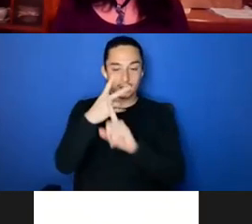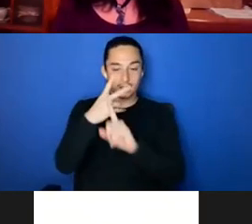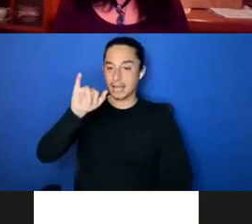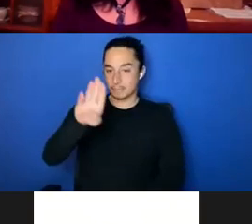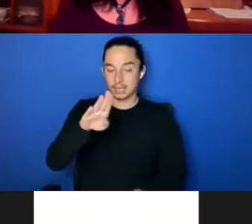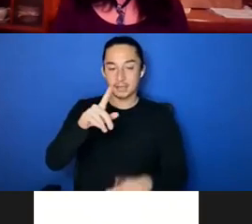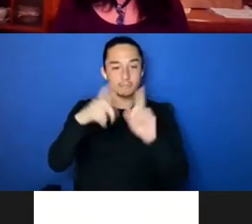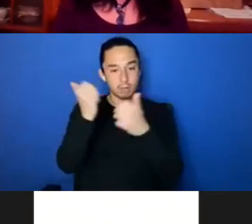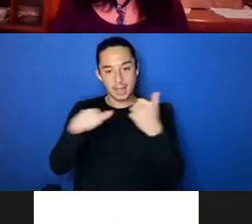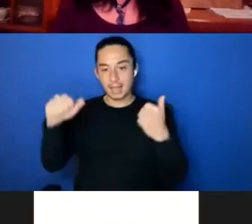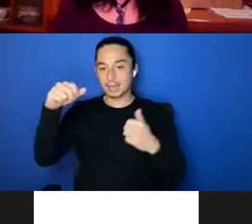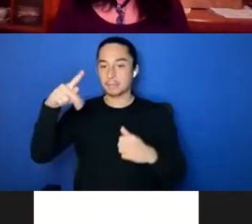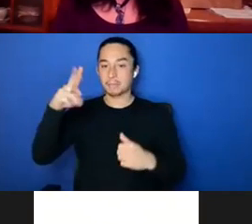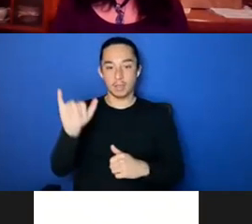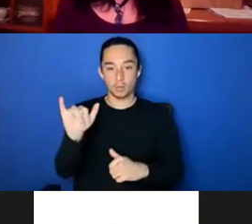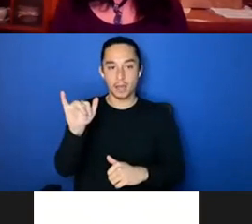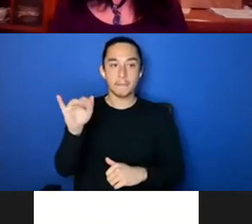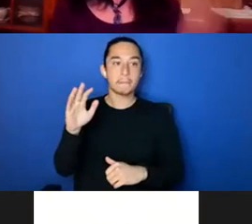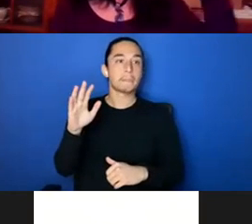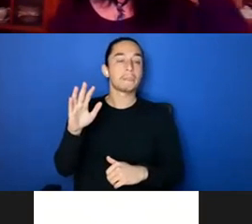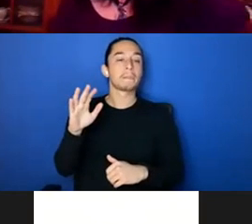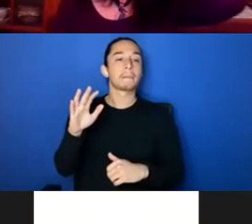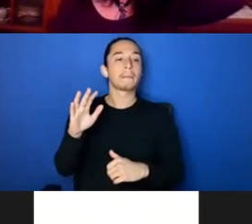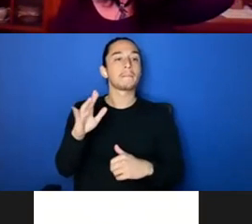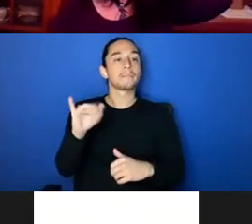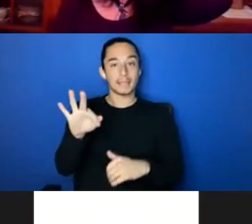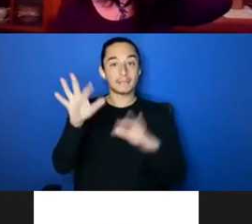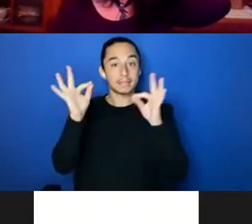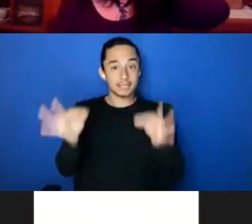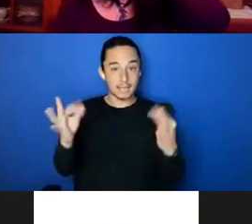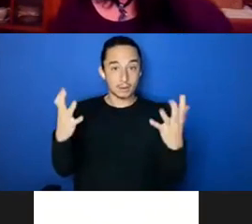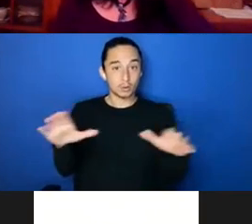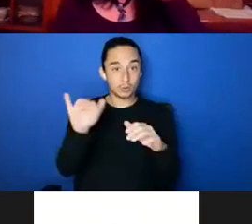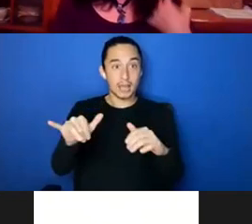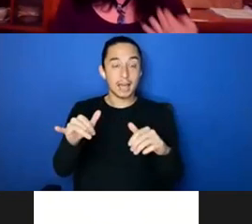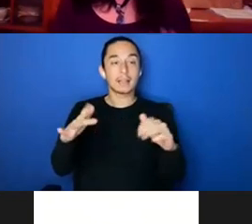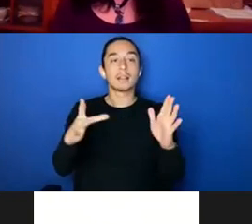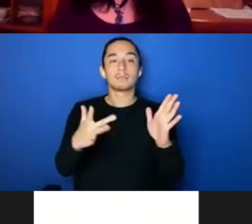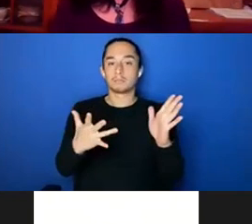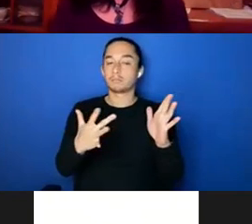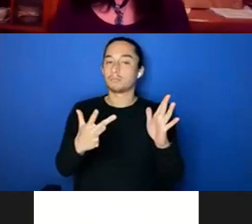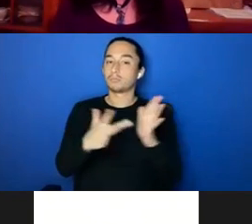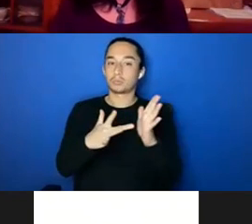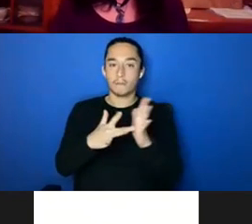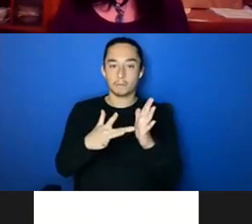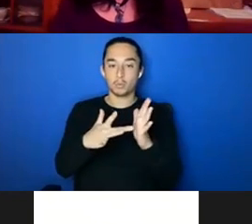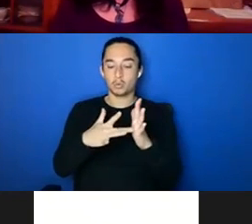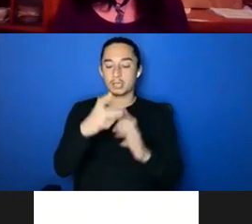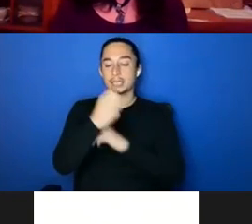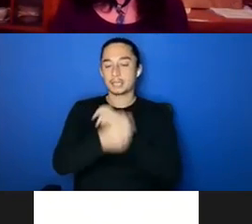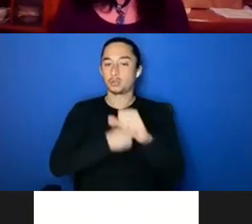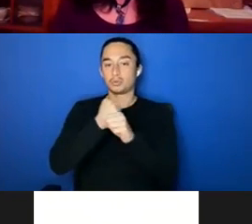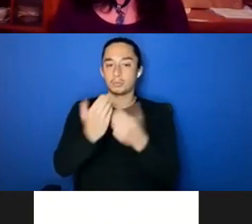but any of the pathways at the school, that if they choose to do that, they do it during their sophomore year. Some may go just for one